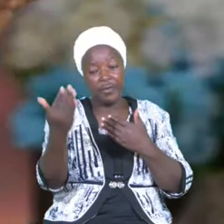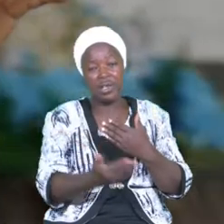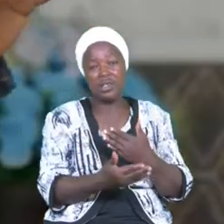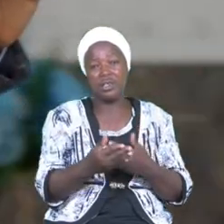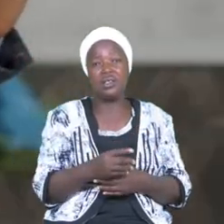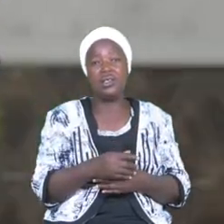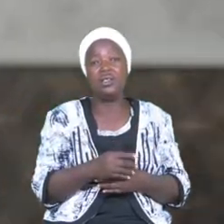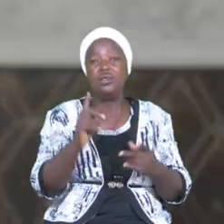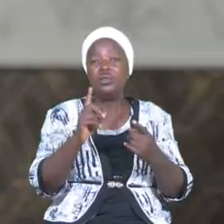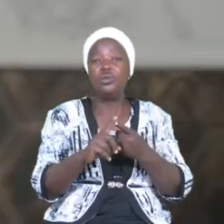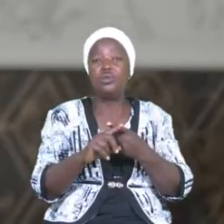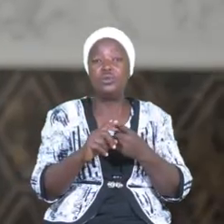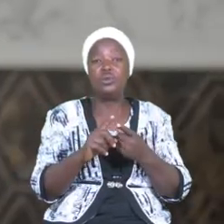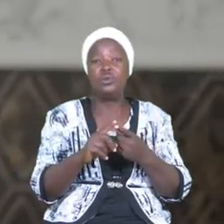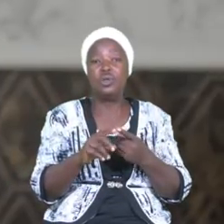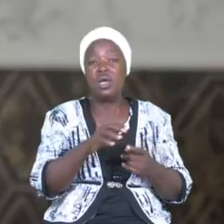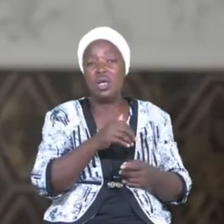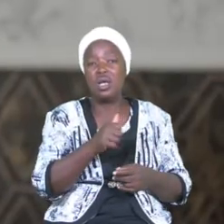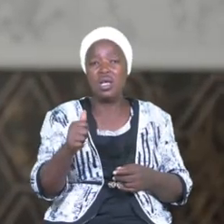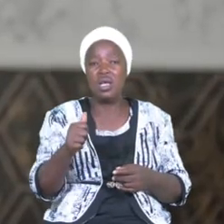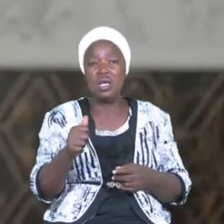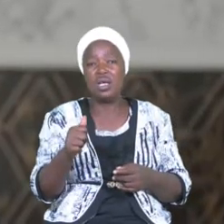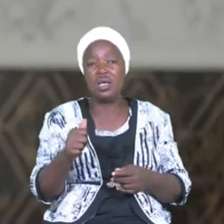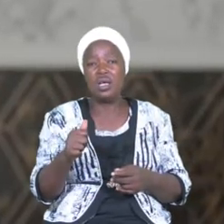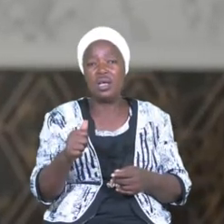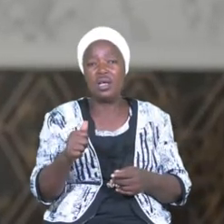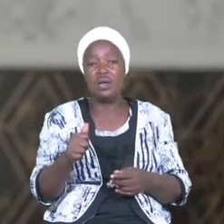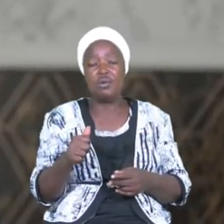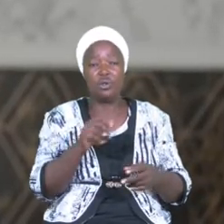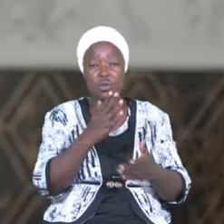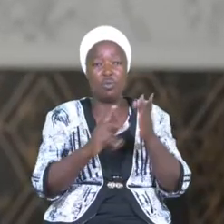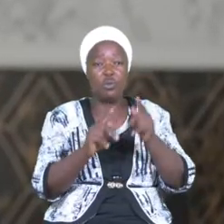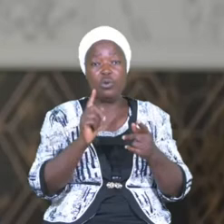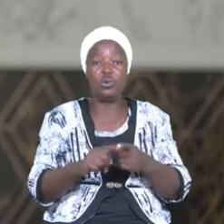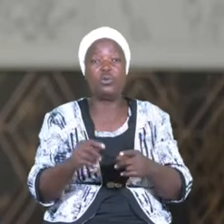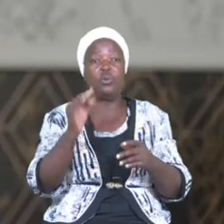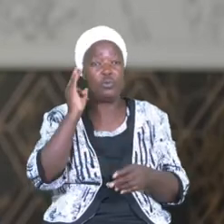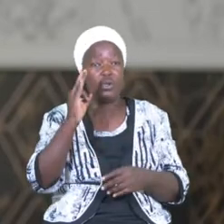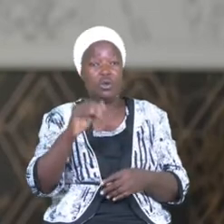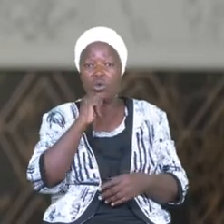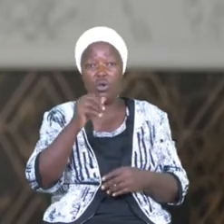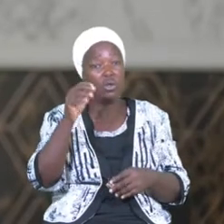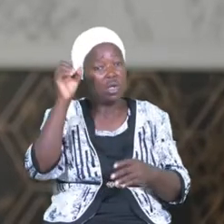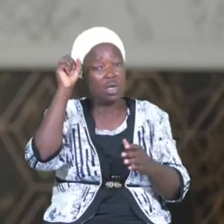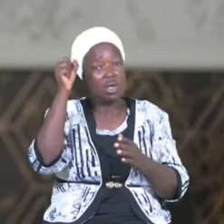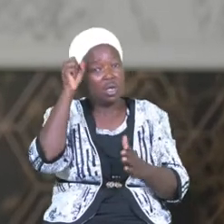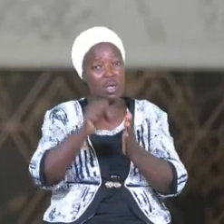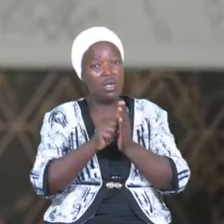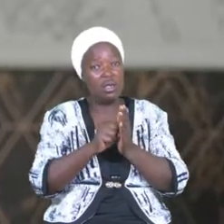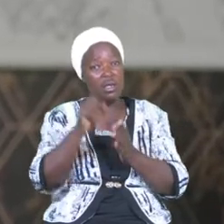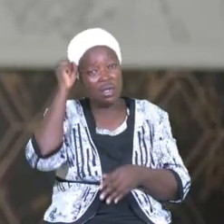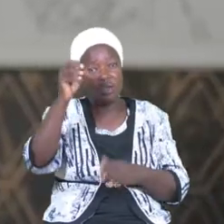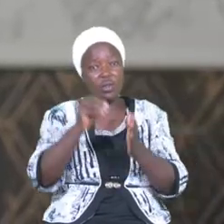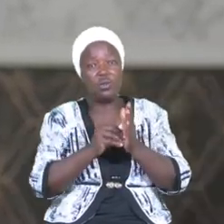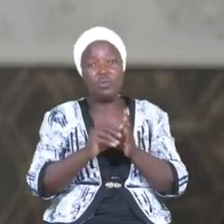to a particular congregation to preach, not his regular congregation, not Deeper Life, of course.